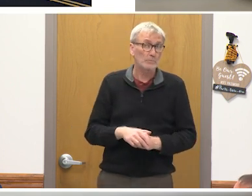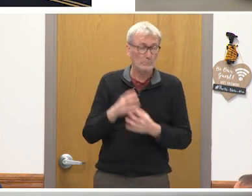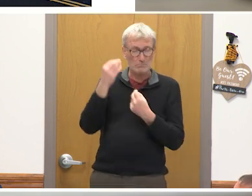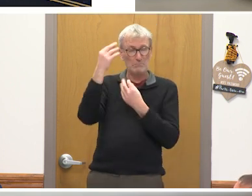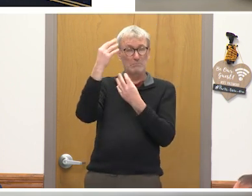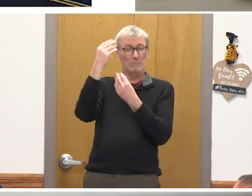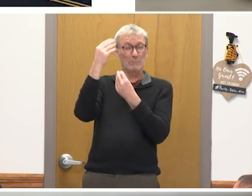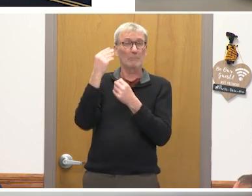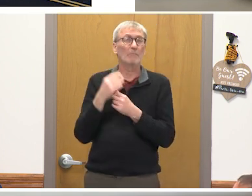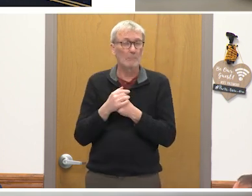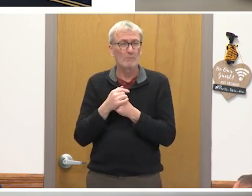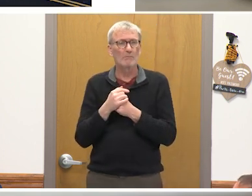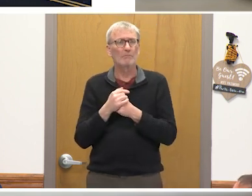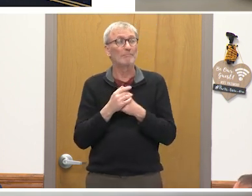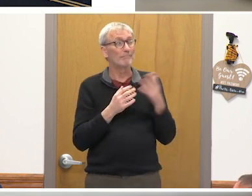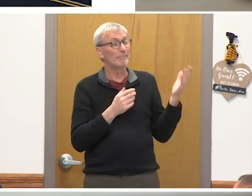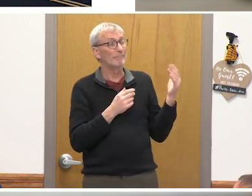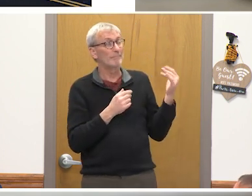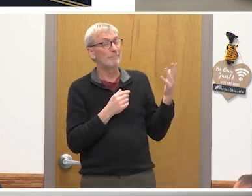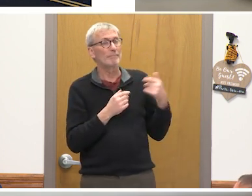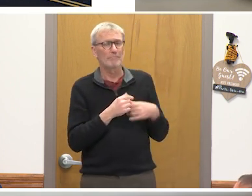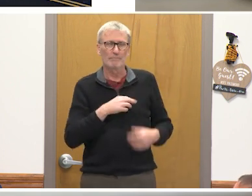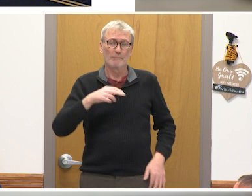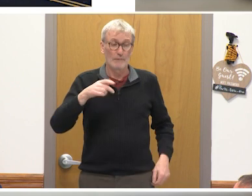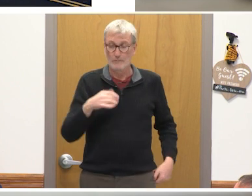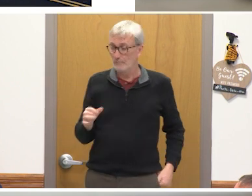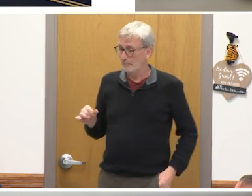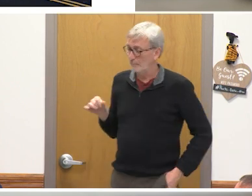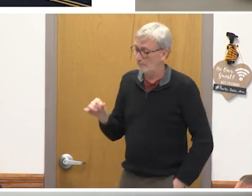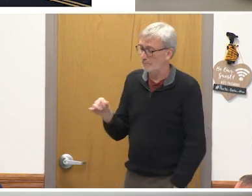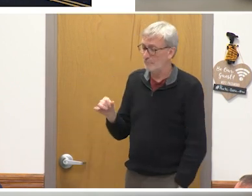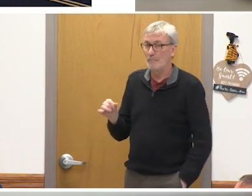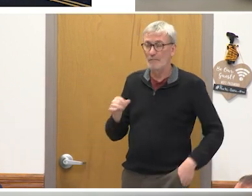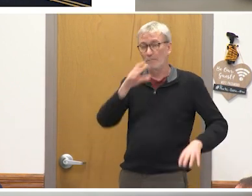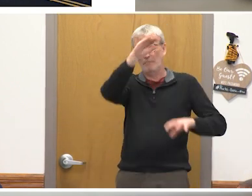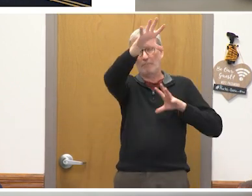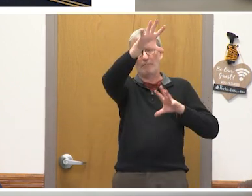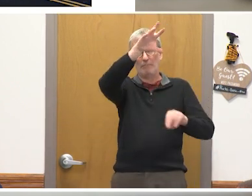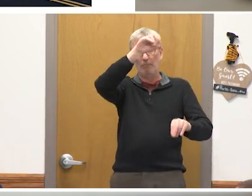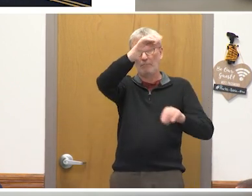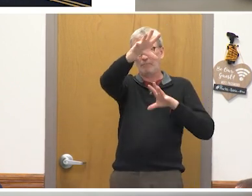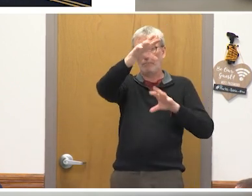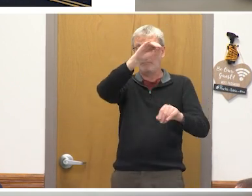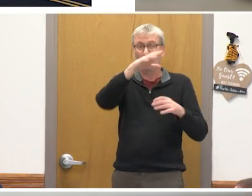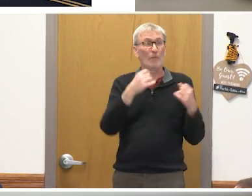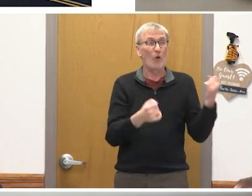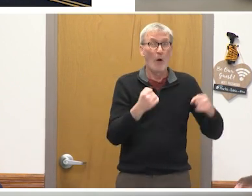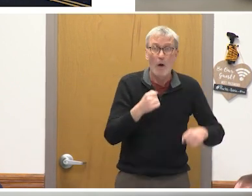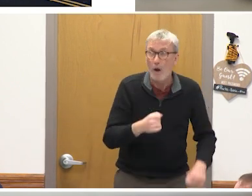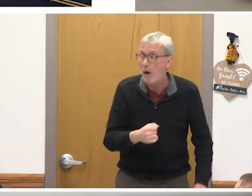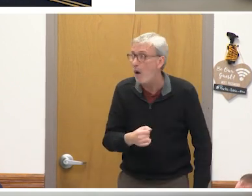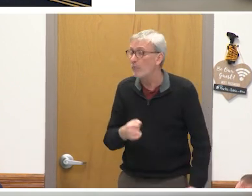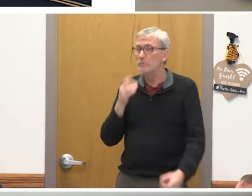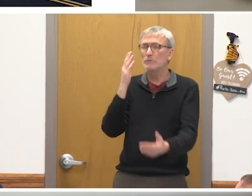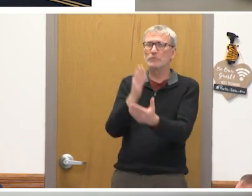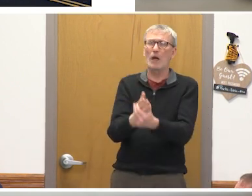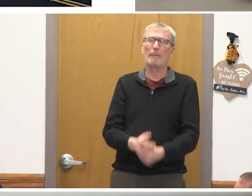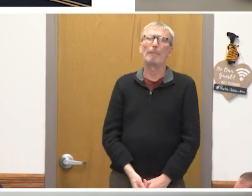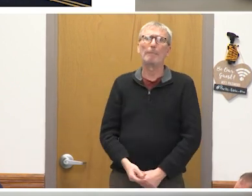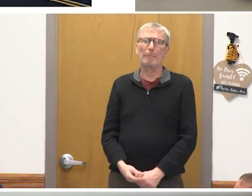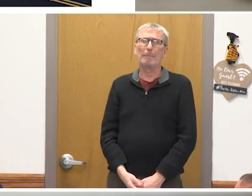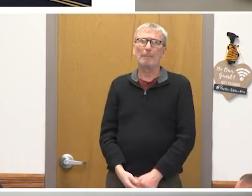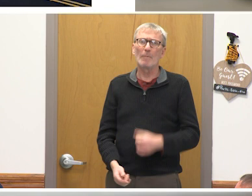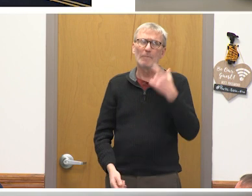it's a pedestrian beacon that basically flashes when you press a button to alert drivers to yield and come to a complete stop